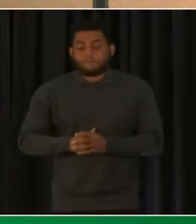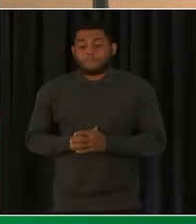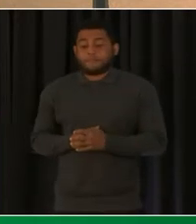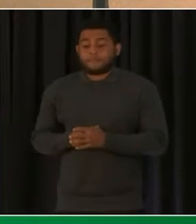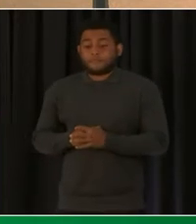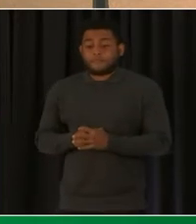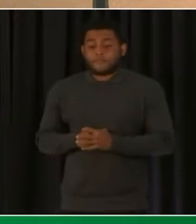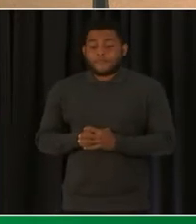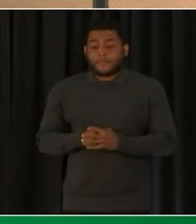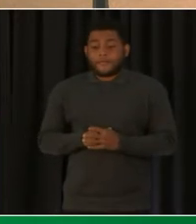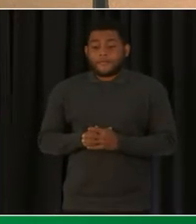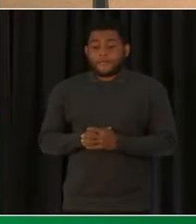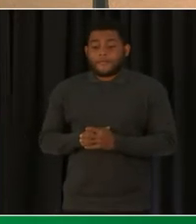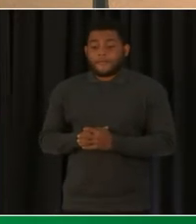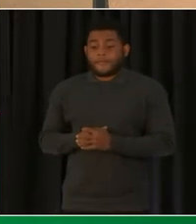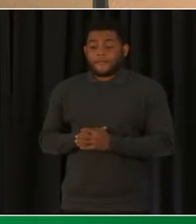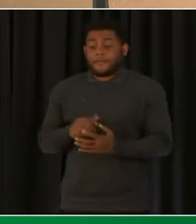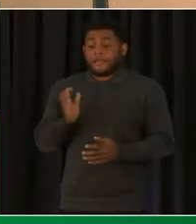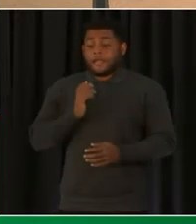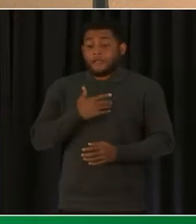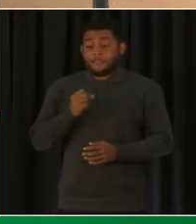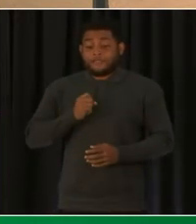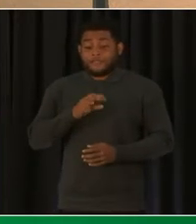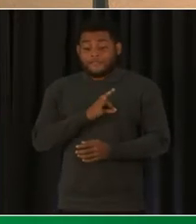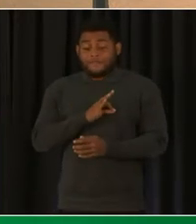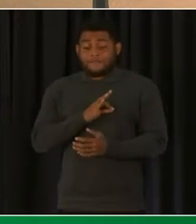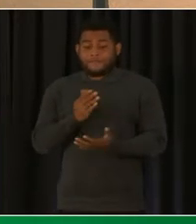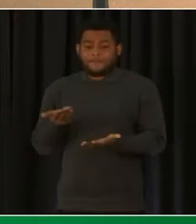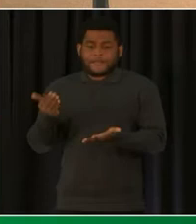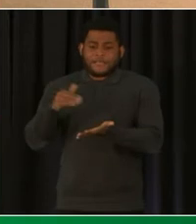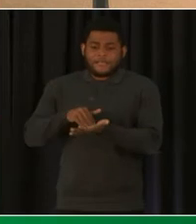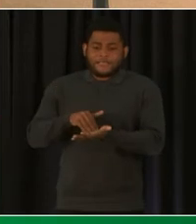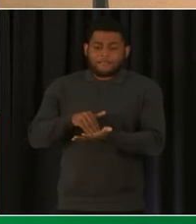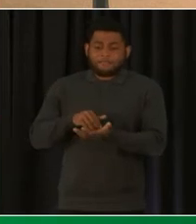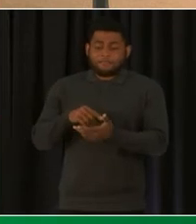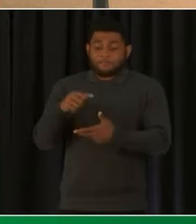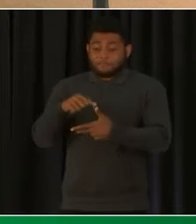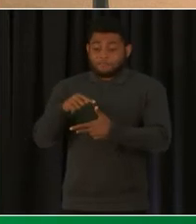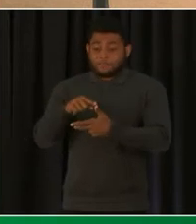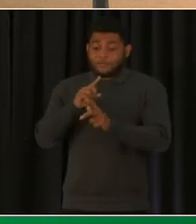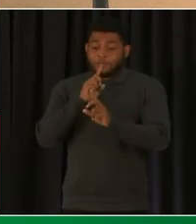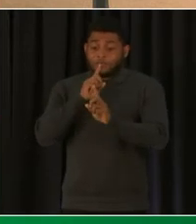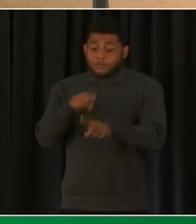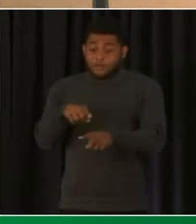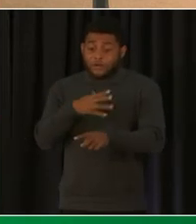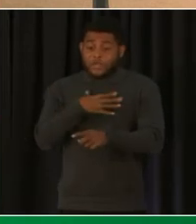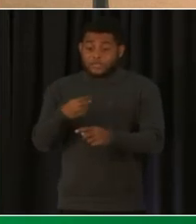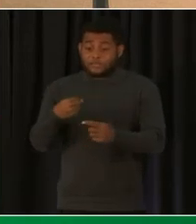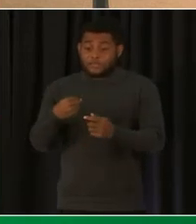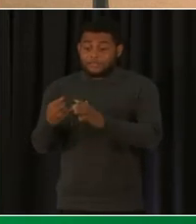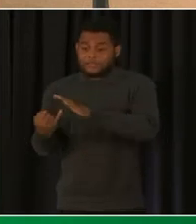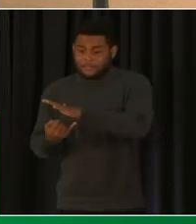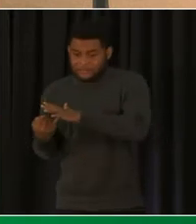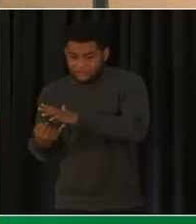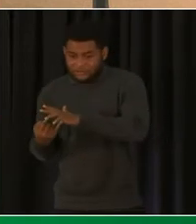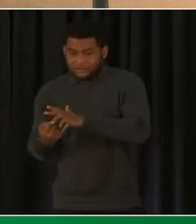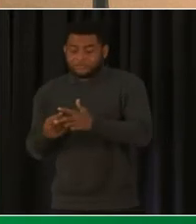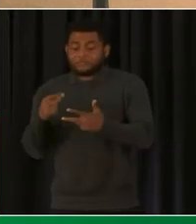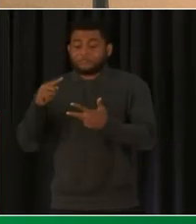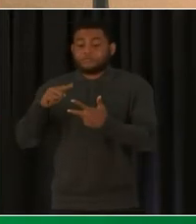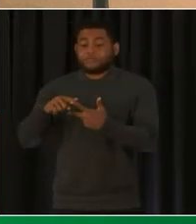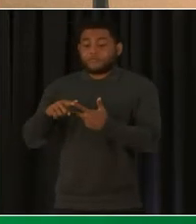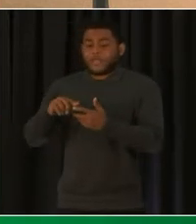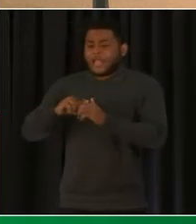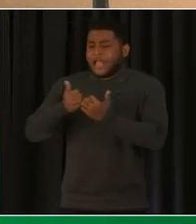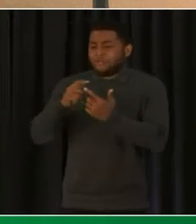will dig deep into these topics tonight, again, around reporting and isolation, how we investigate a positive COVID